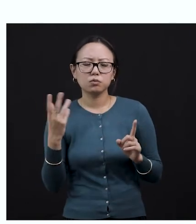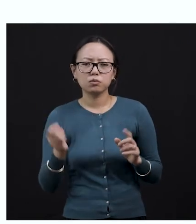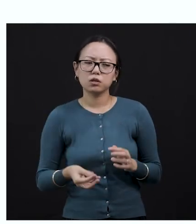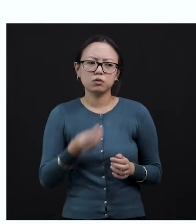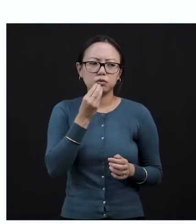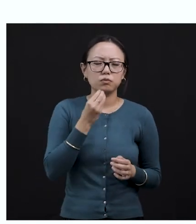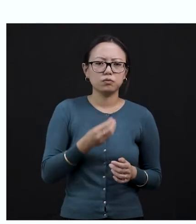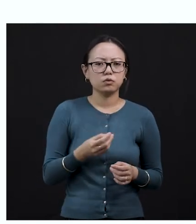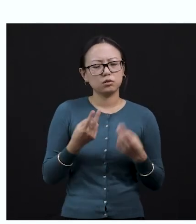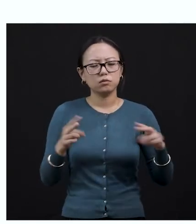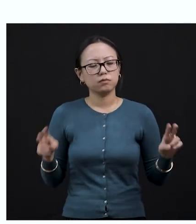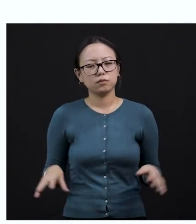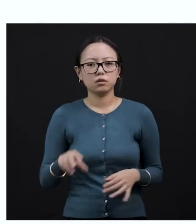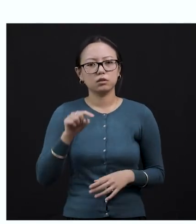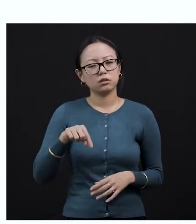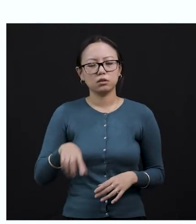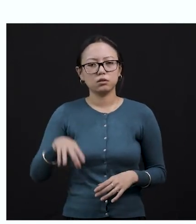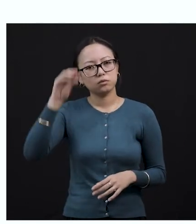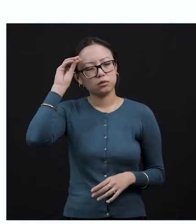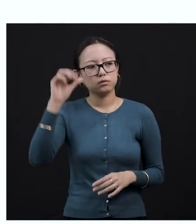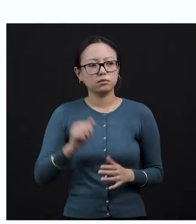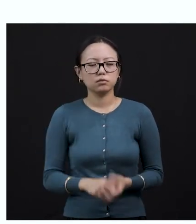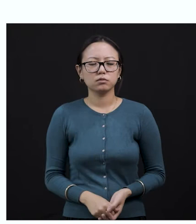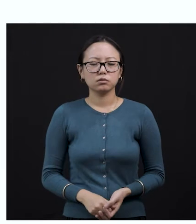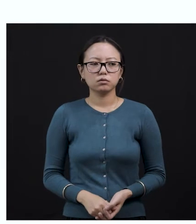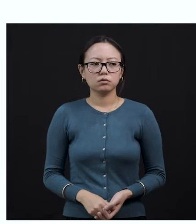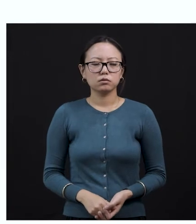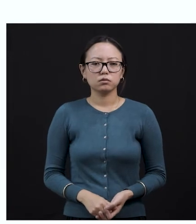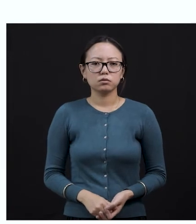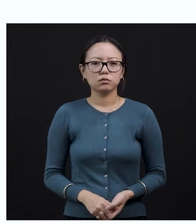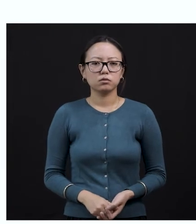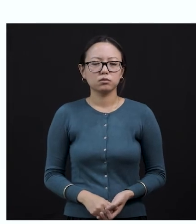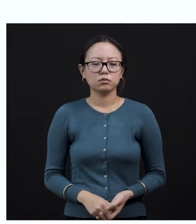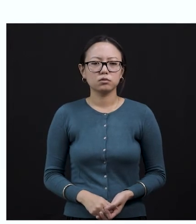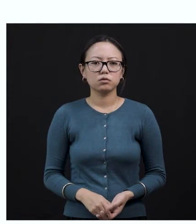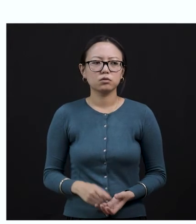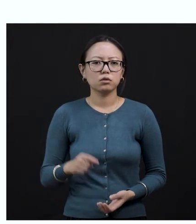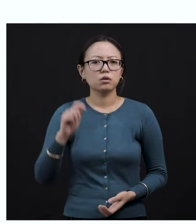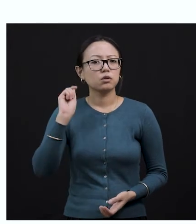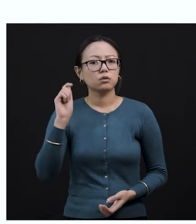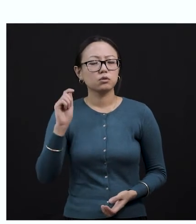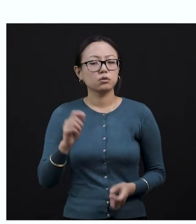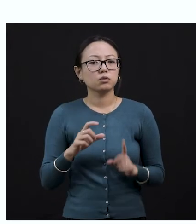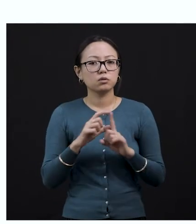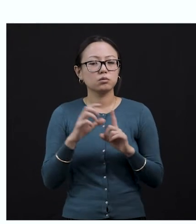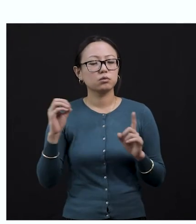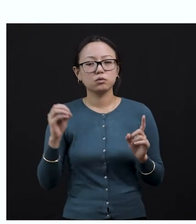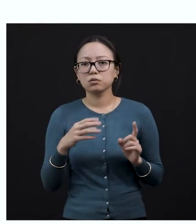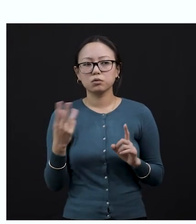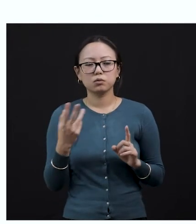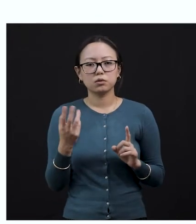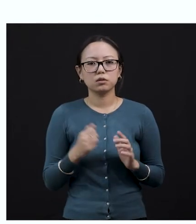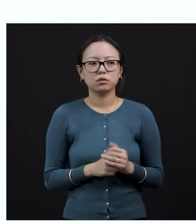to explain in the next class, but let me first explain to you about occupation since I have told you about